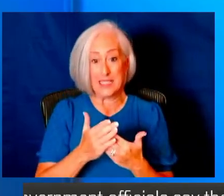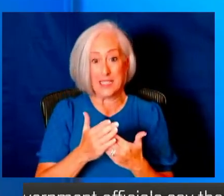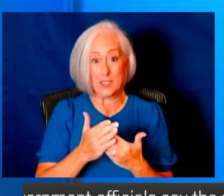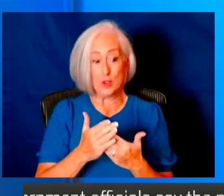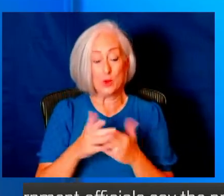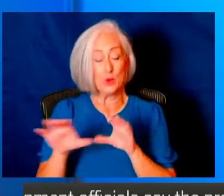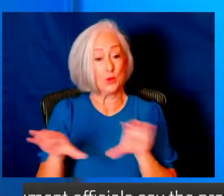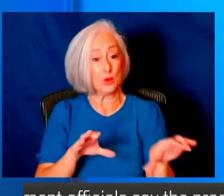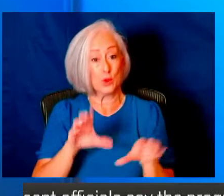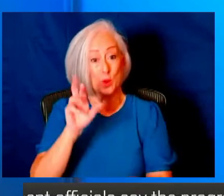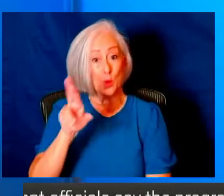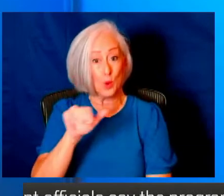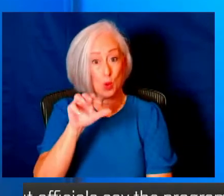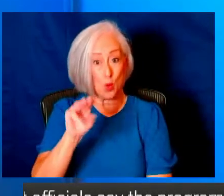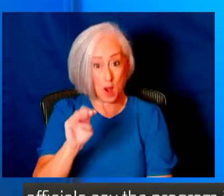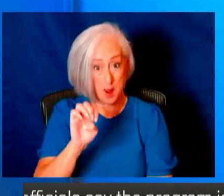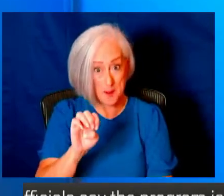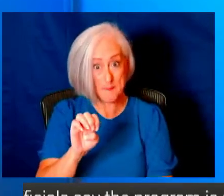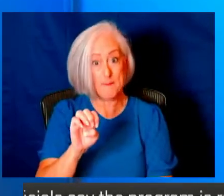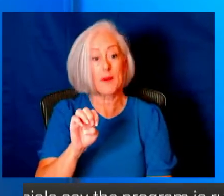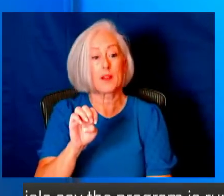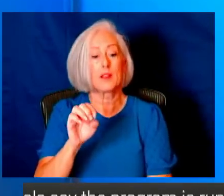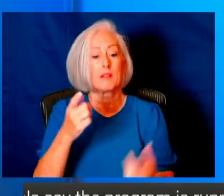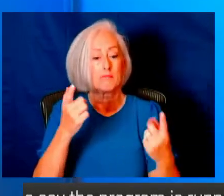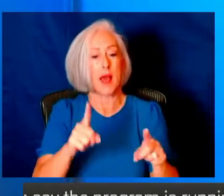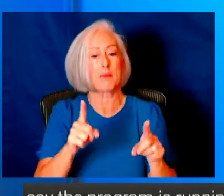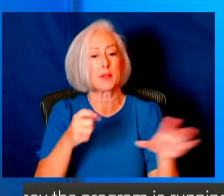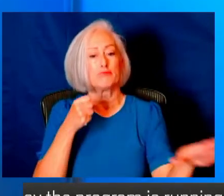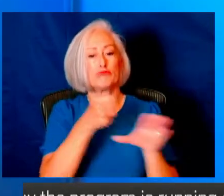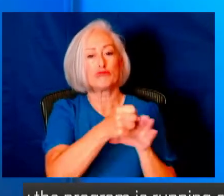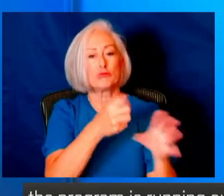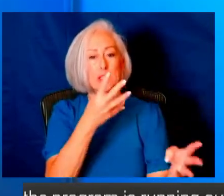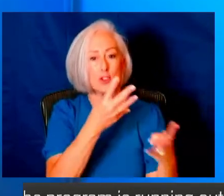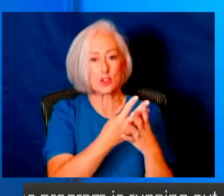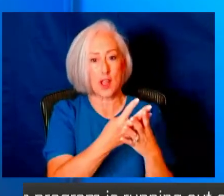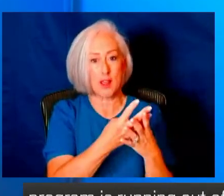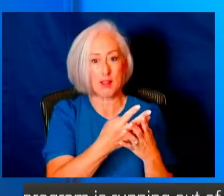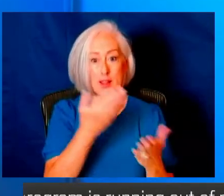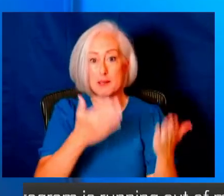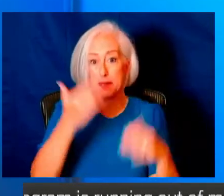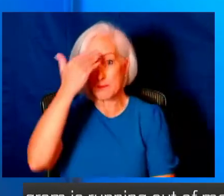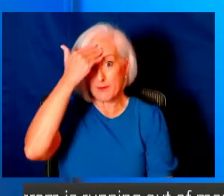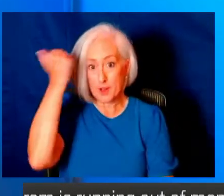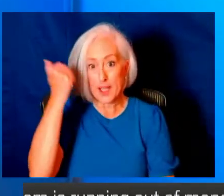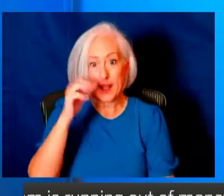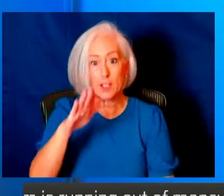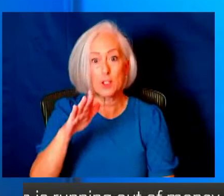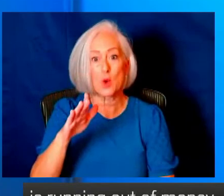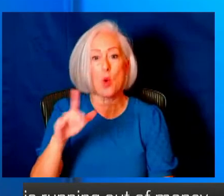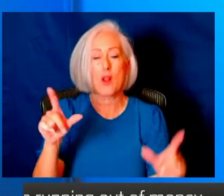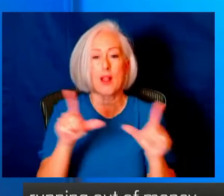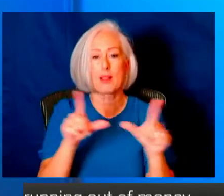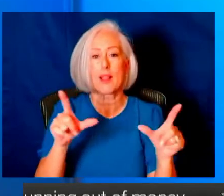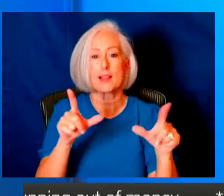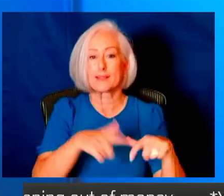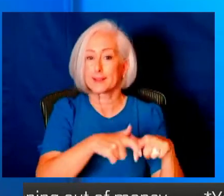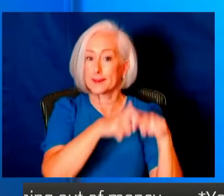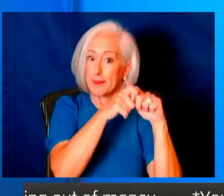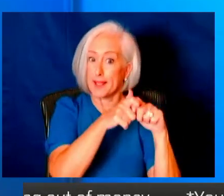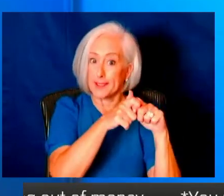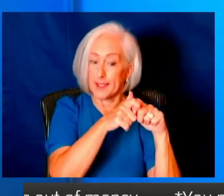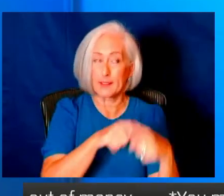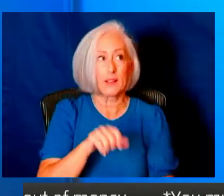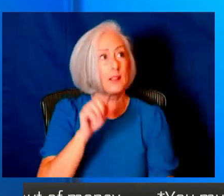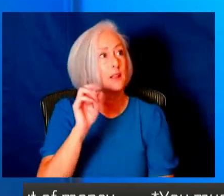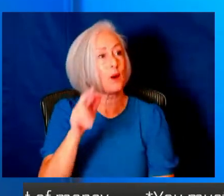can take us to jail. And something as simple as forgetting that your license is suspended, and something as simple as riding